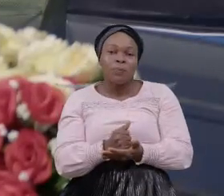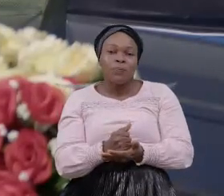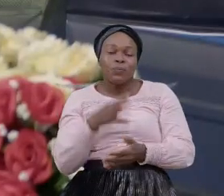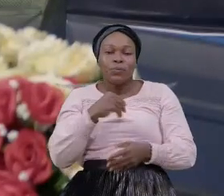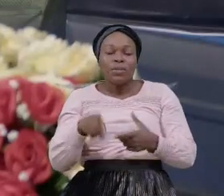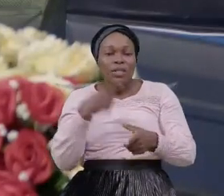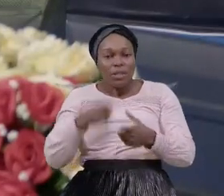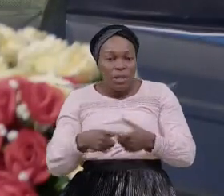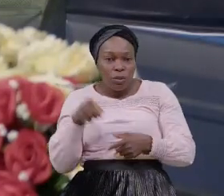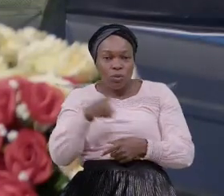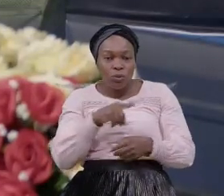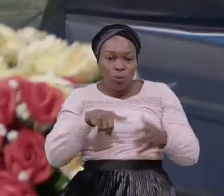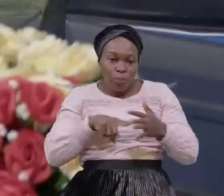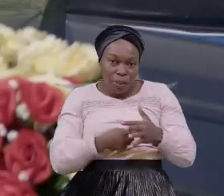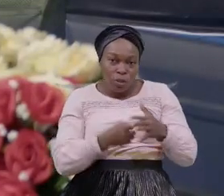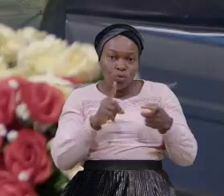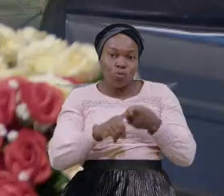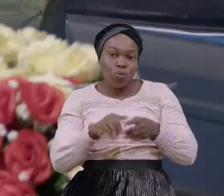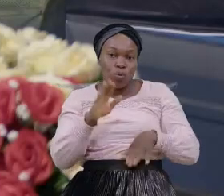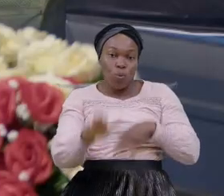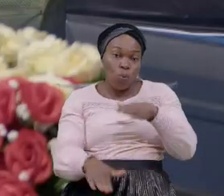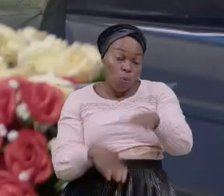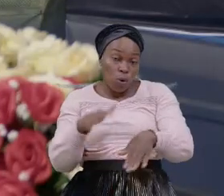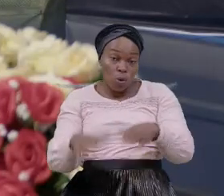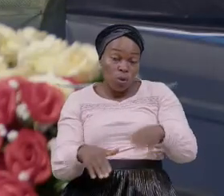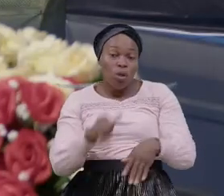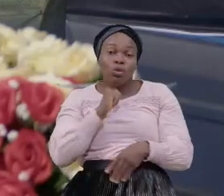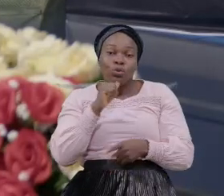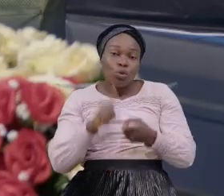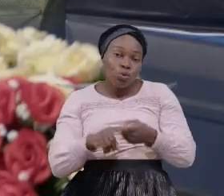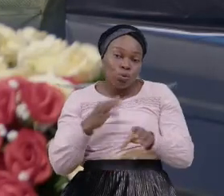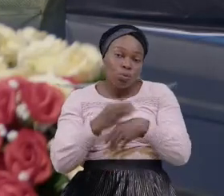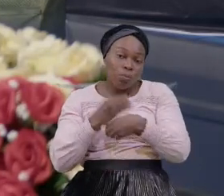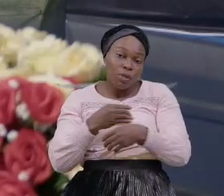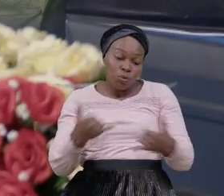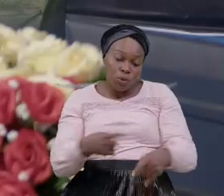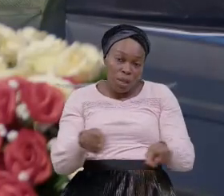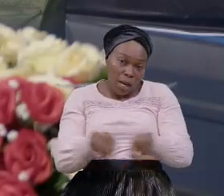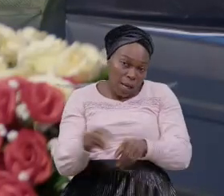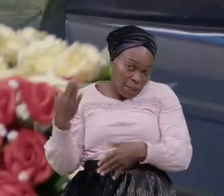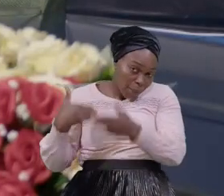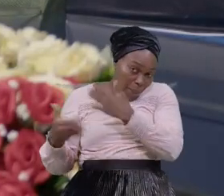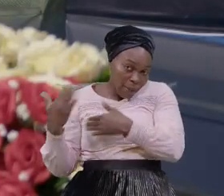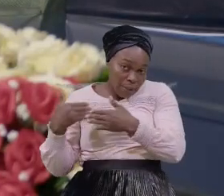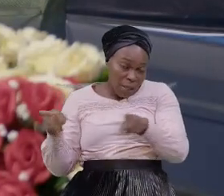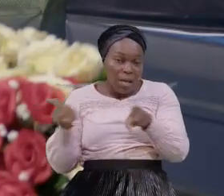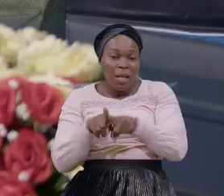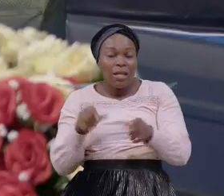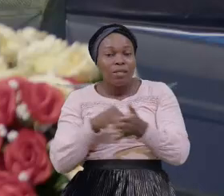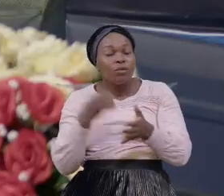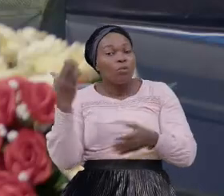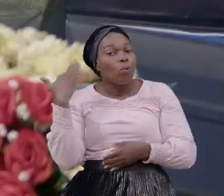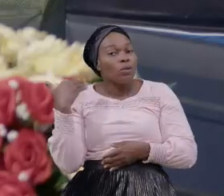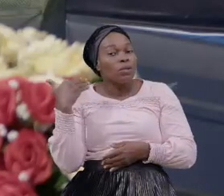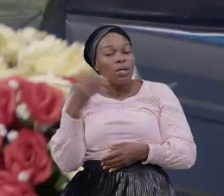to work not to make today like the past, like it was. You become